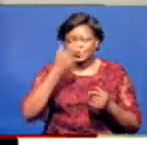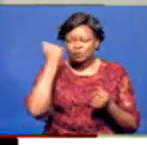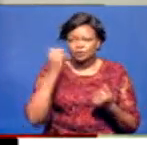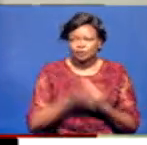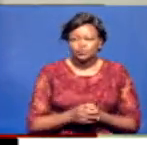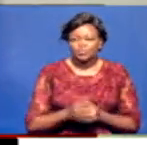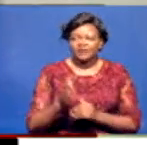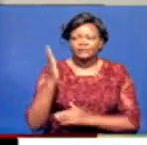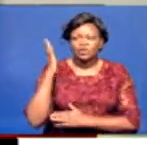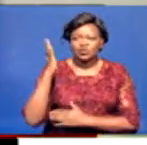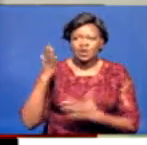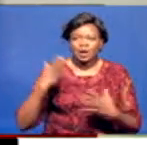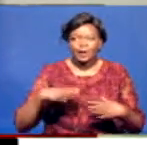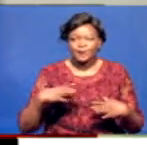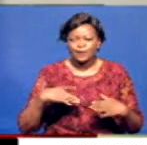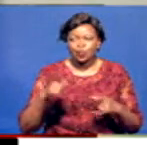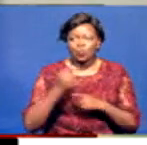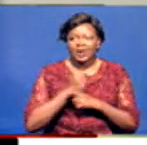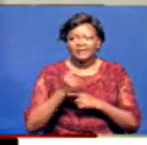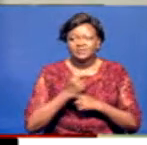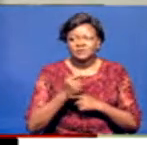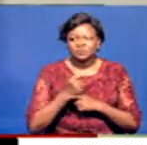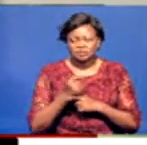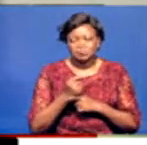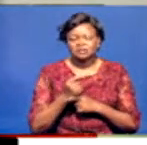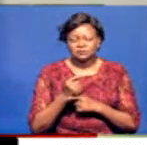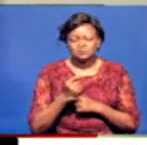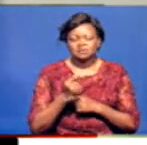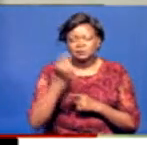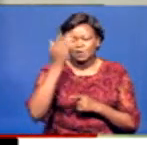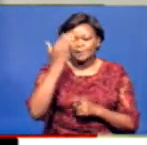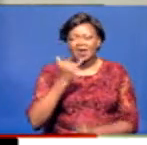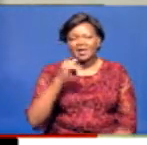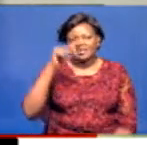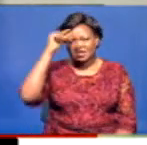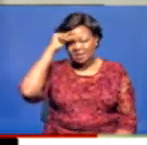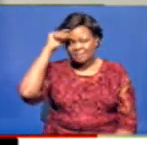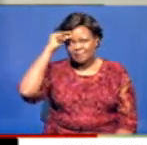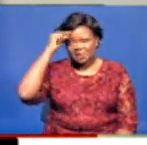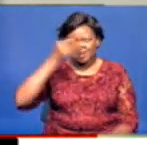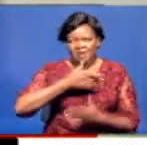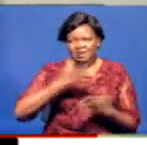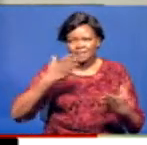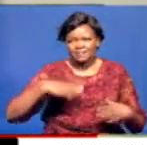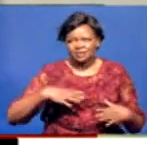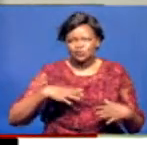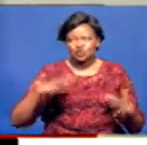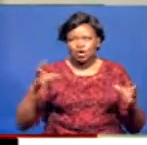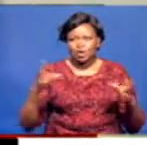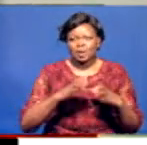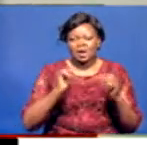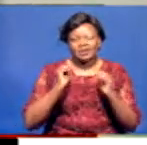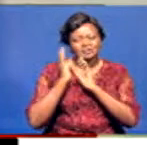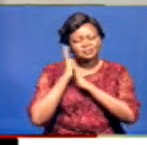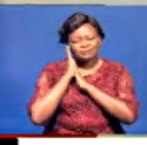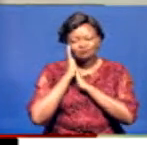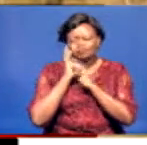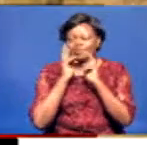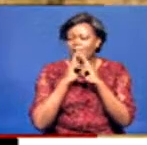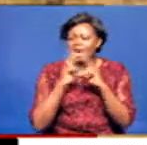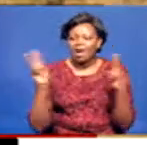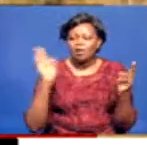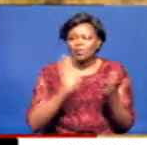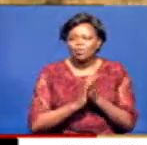personnel who are trained and by the government, anyone in the community can sleep peacefully without worrying about